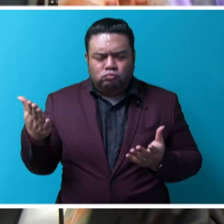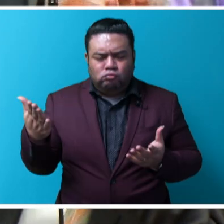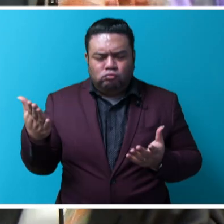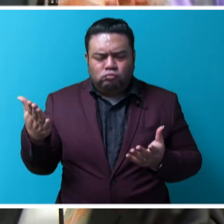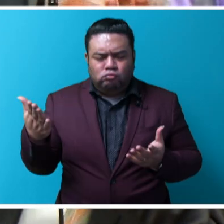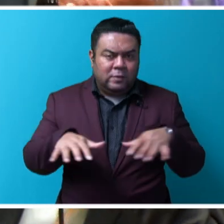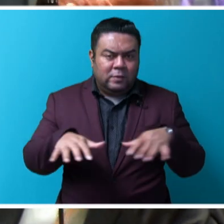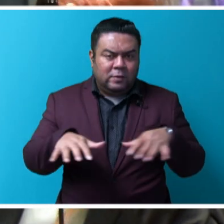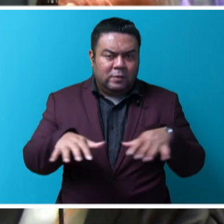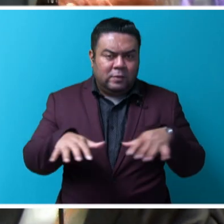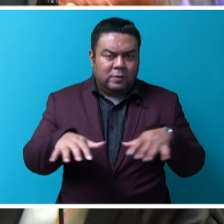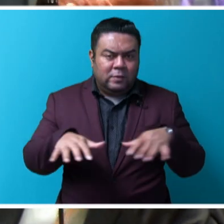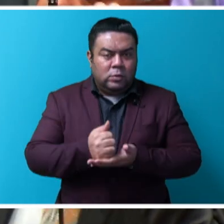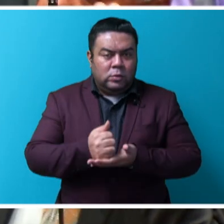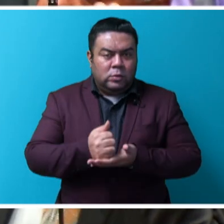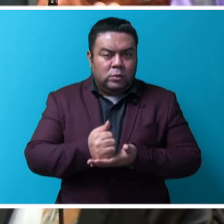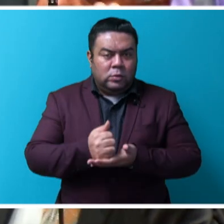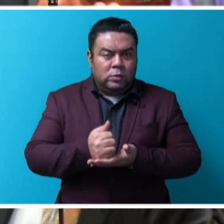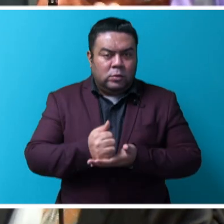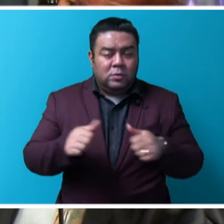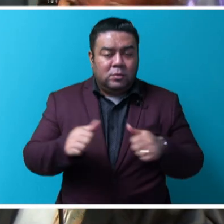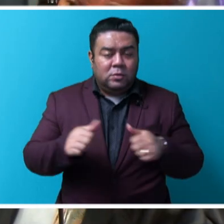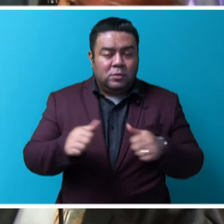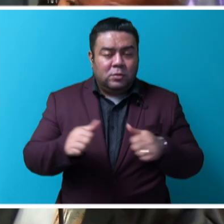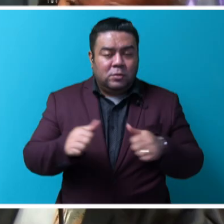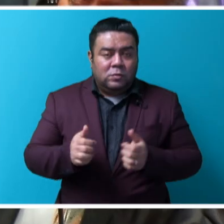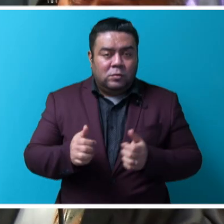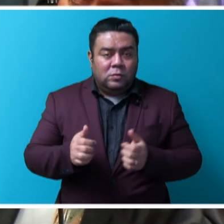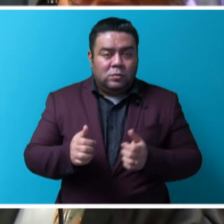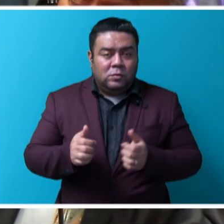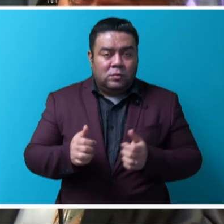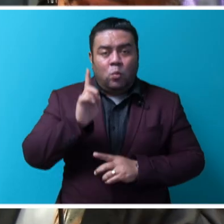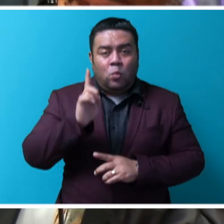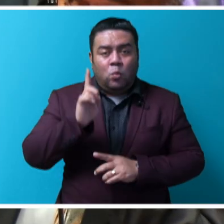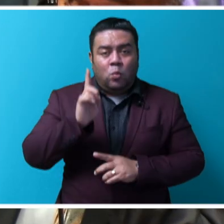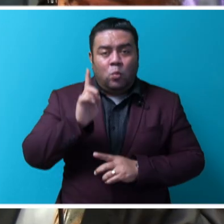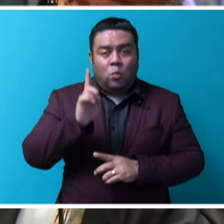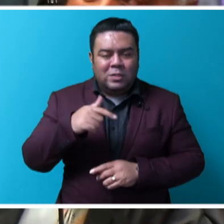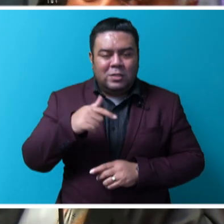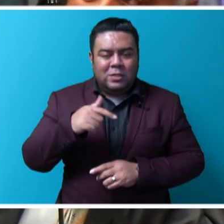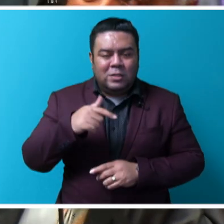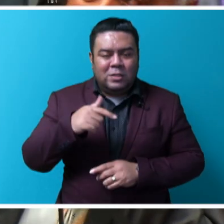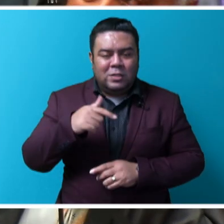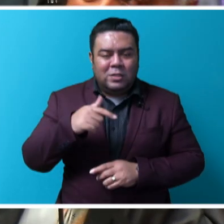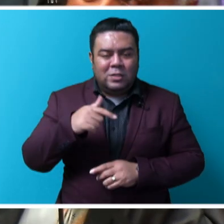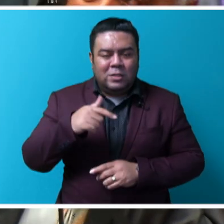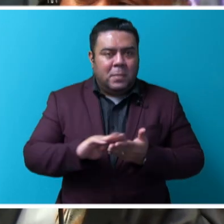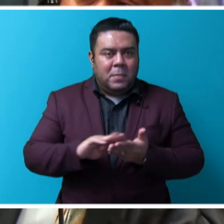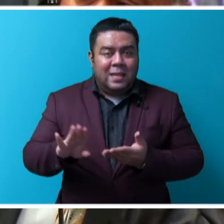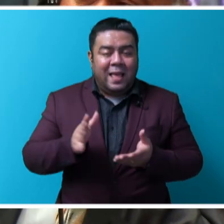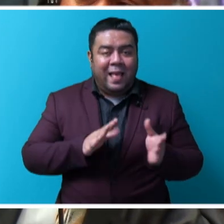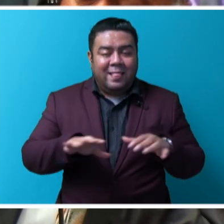Nandi. Mr. Speaker, sir, another critical investment under Activity 1 is the hosting of the 6th